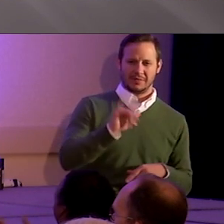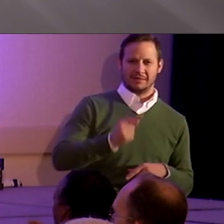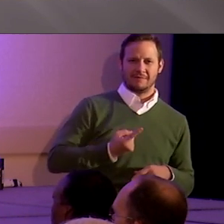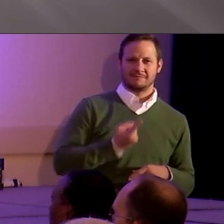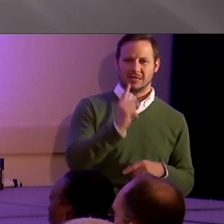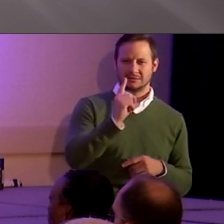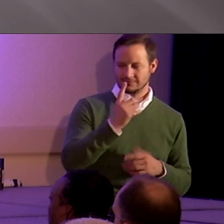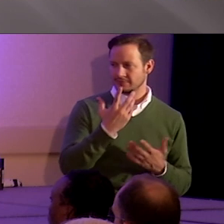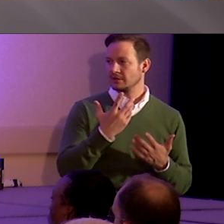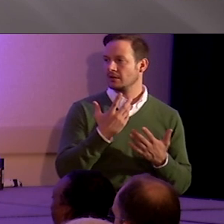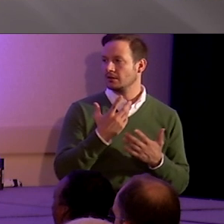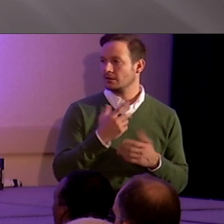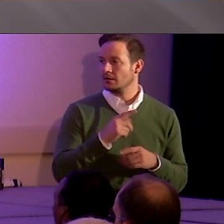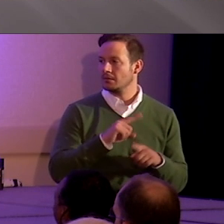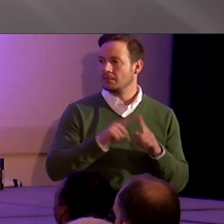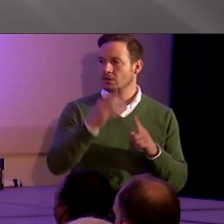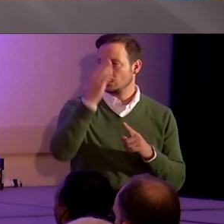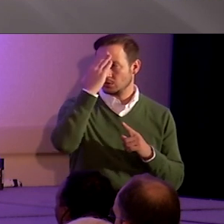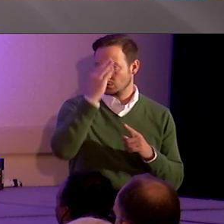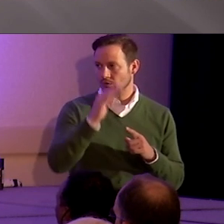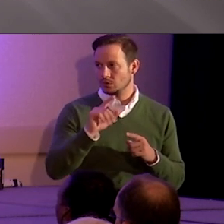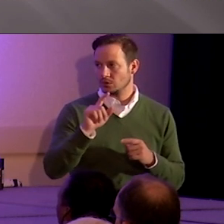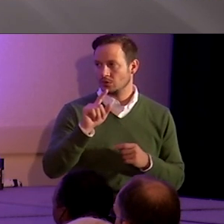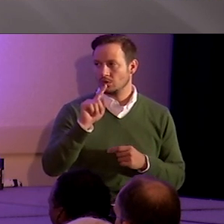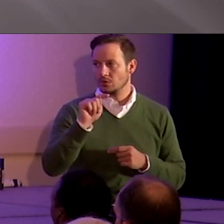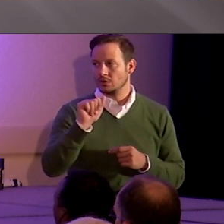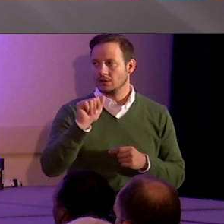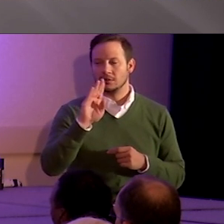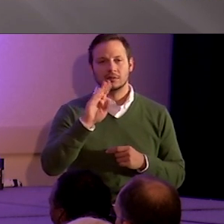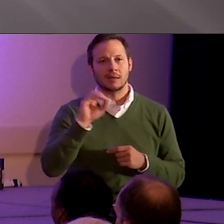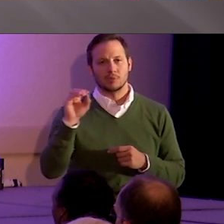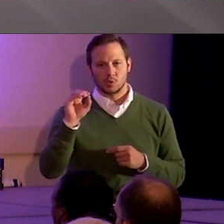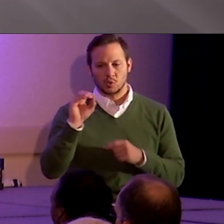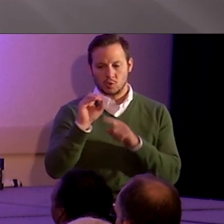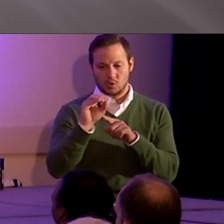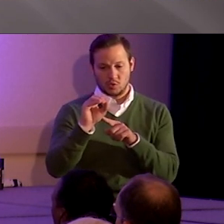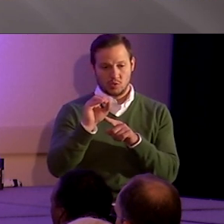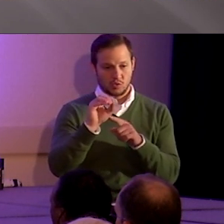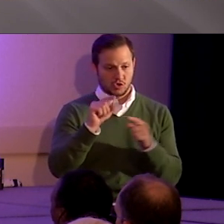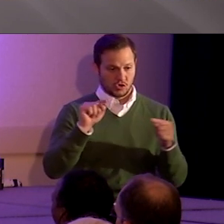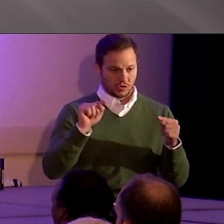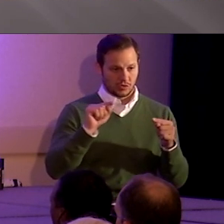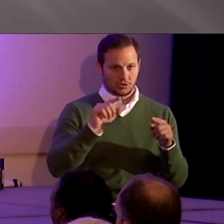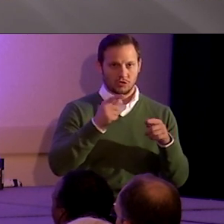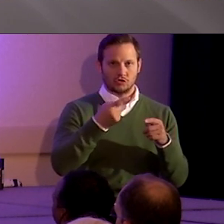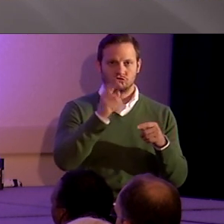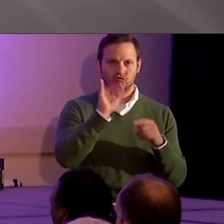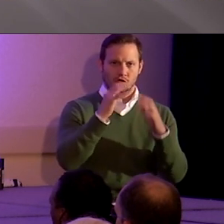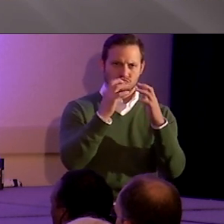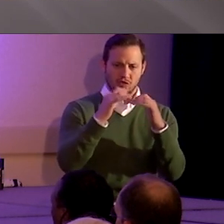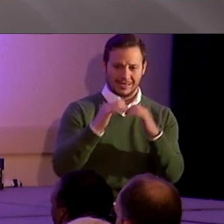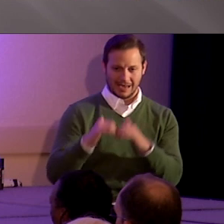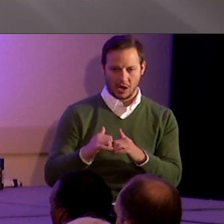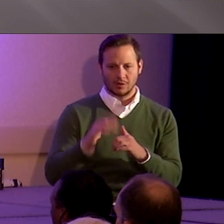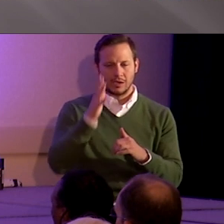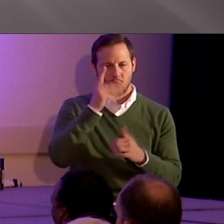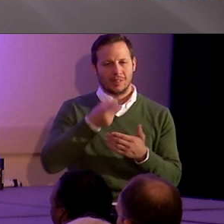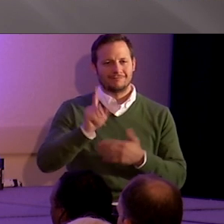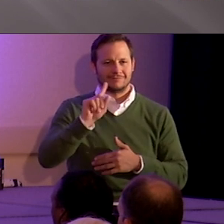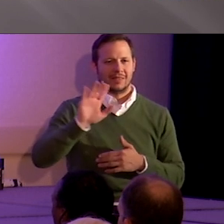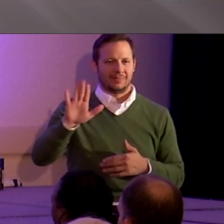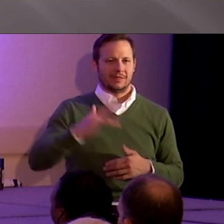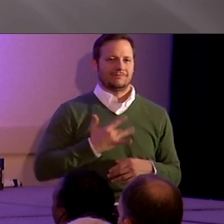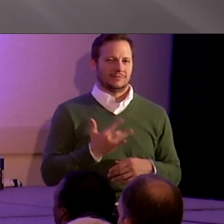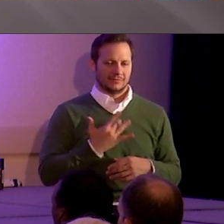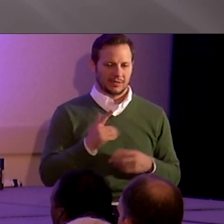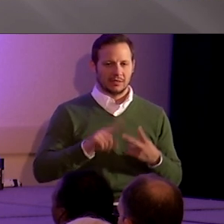But anything that breaks taboos and demands fundamental change will offend existing sensibilities and will be